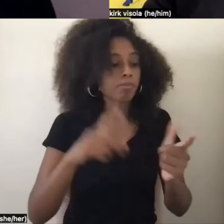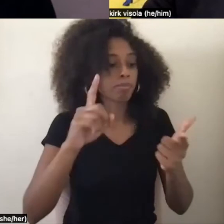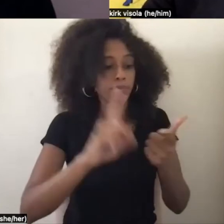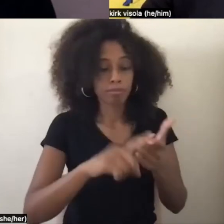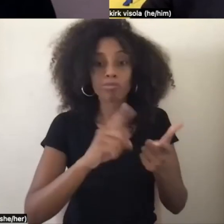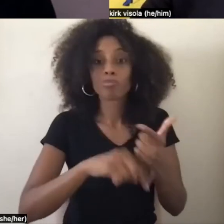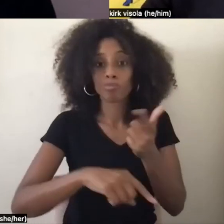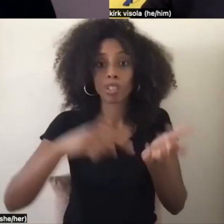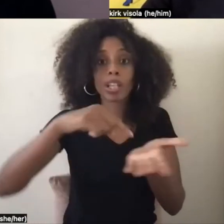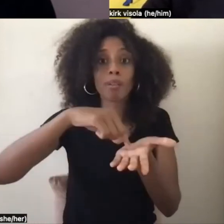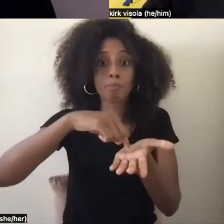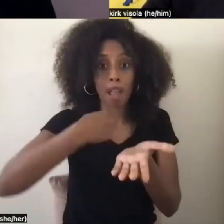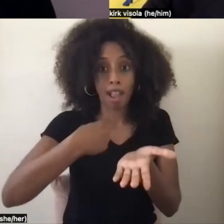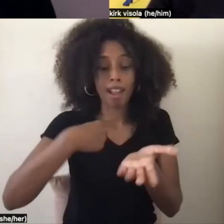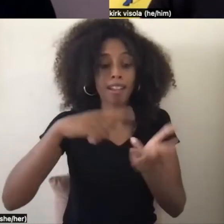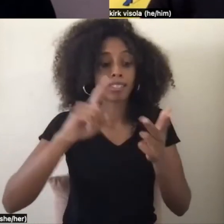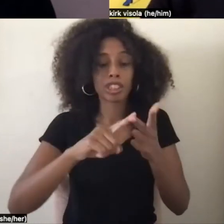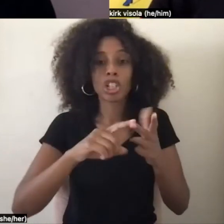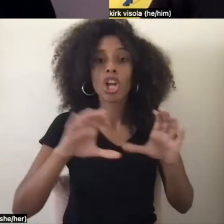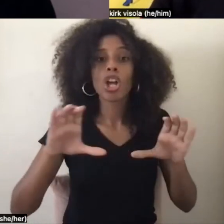what's best for the client.